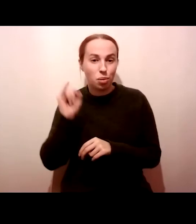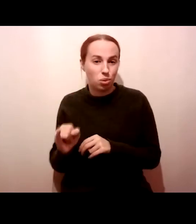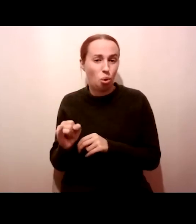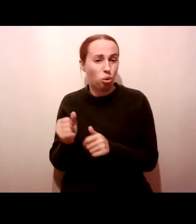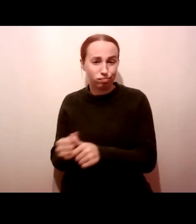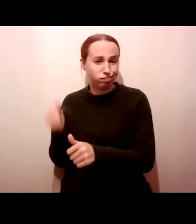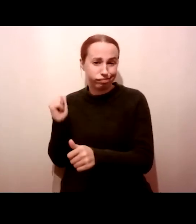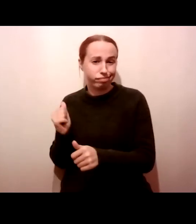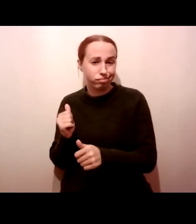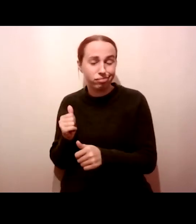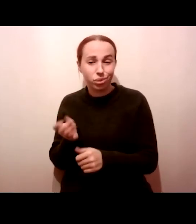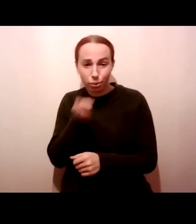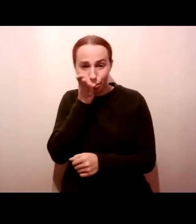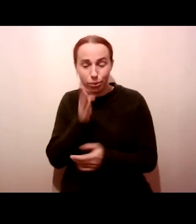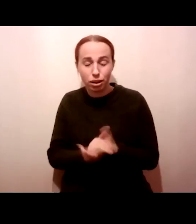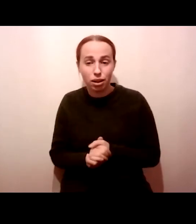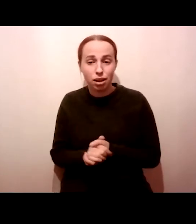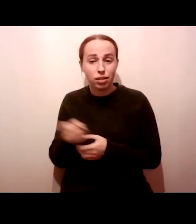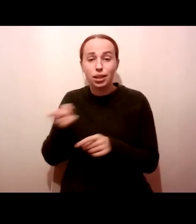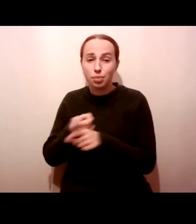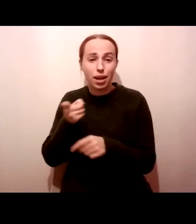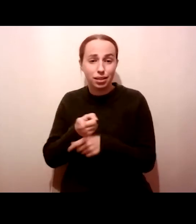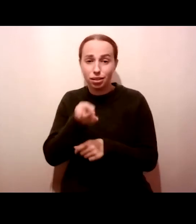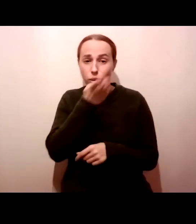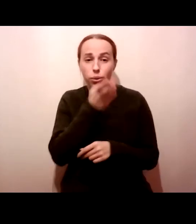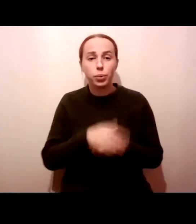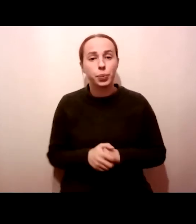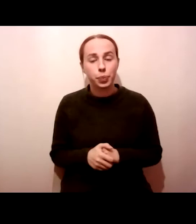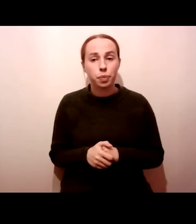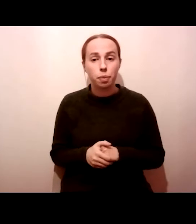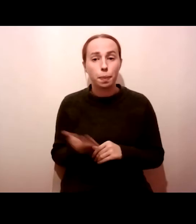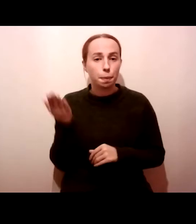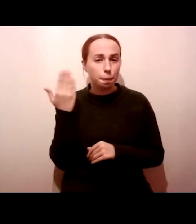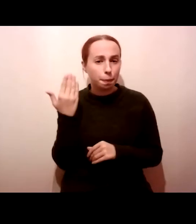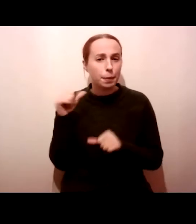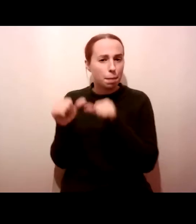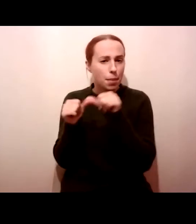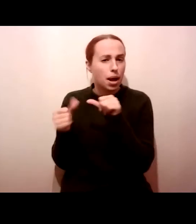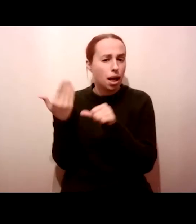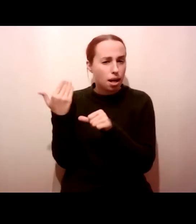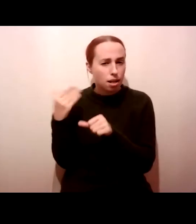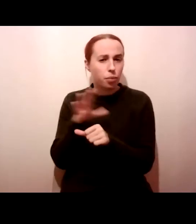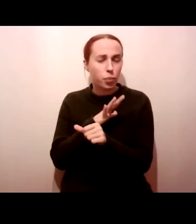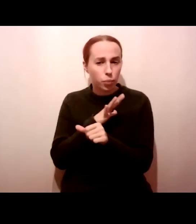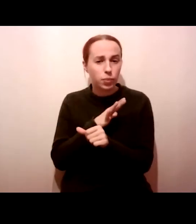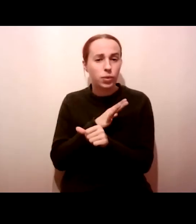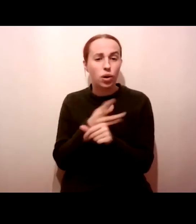that Lithuania is taking the lead in the worst sense of